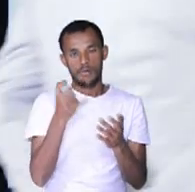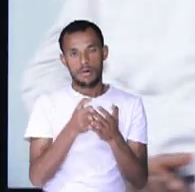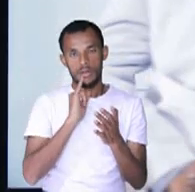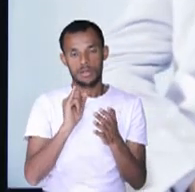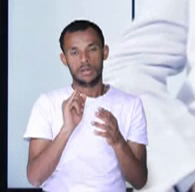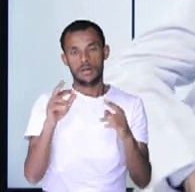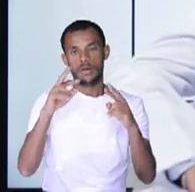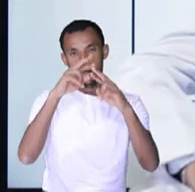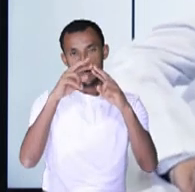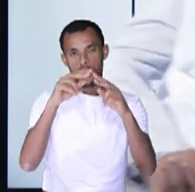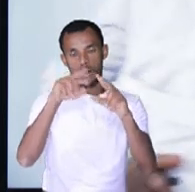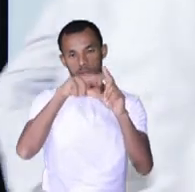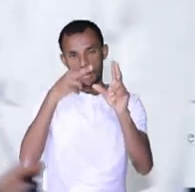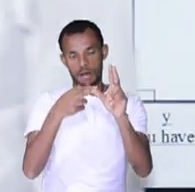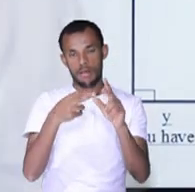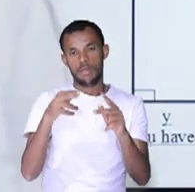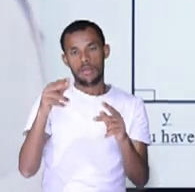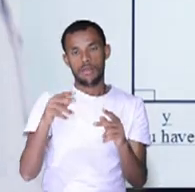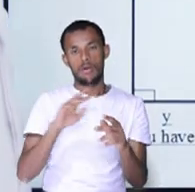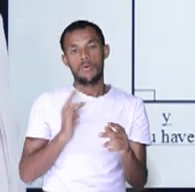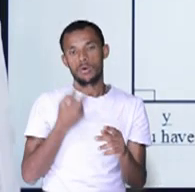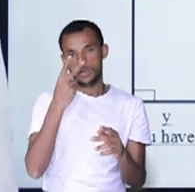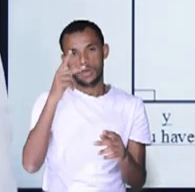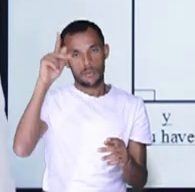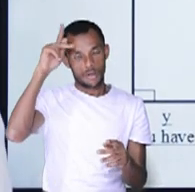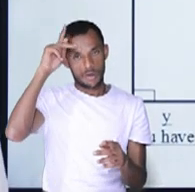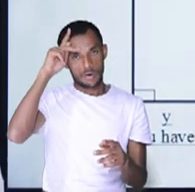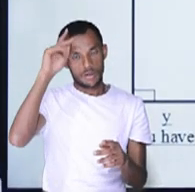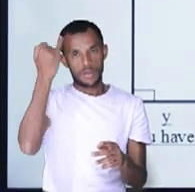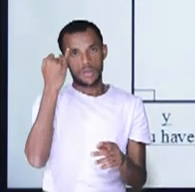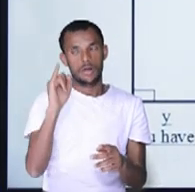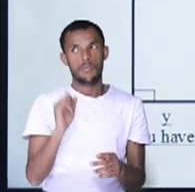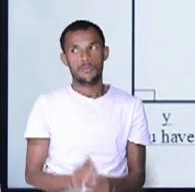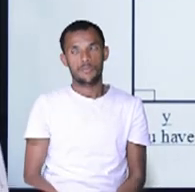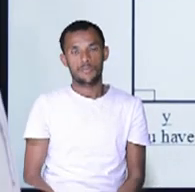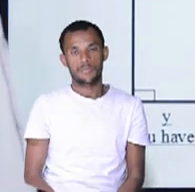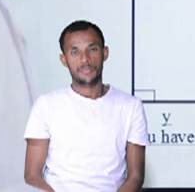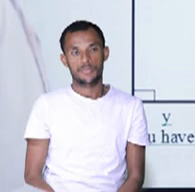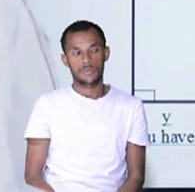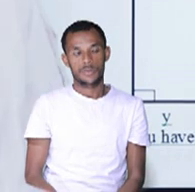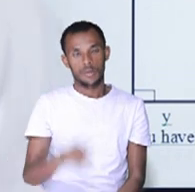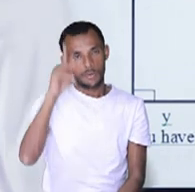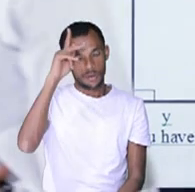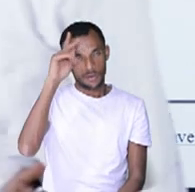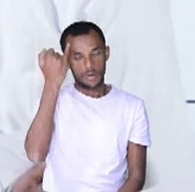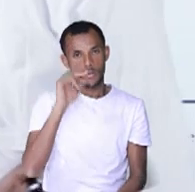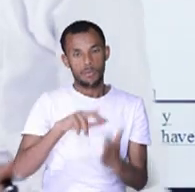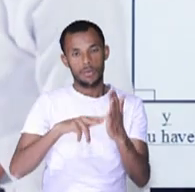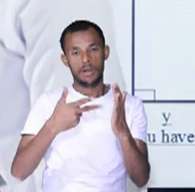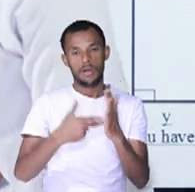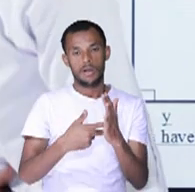it is right angle triangle, we can apply a Pythagoras theorem. Pythagoras theorem. A Pythagoras theorem